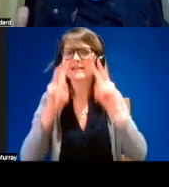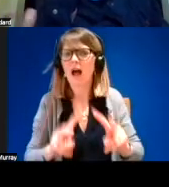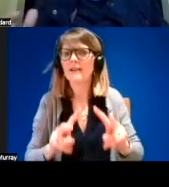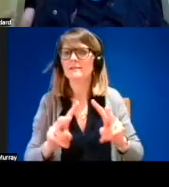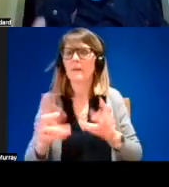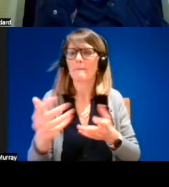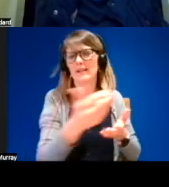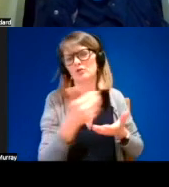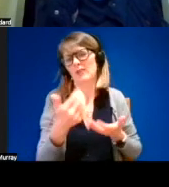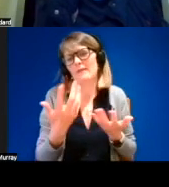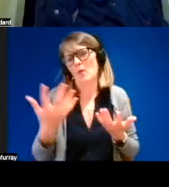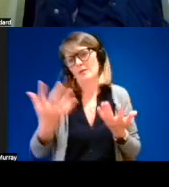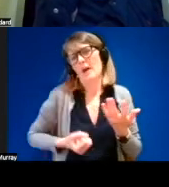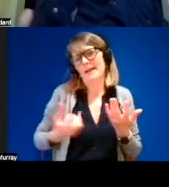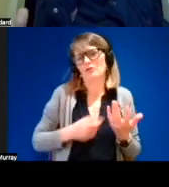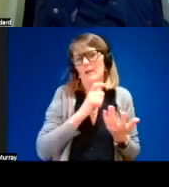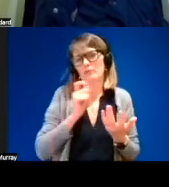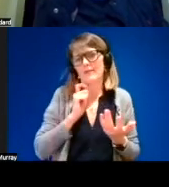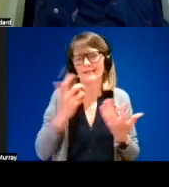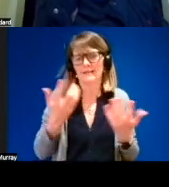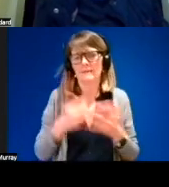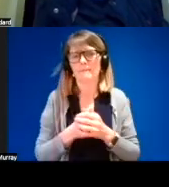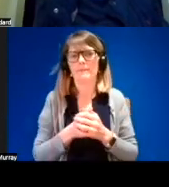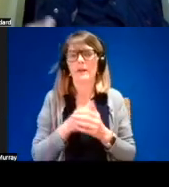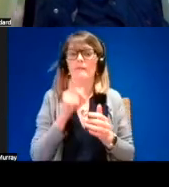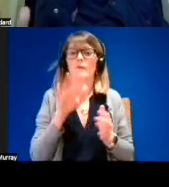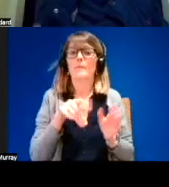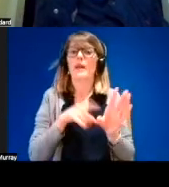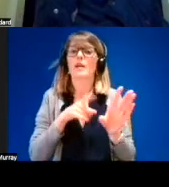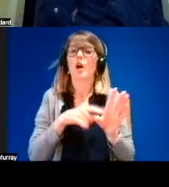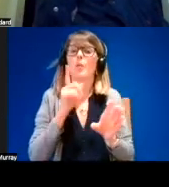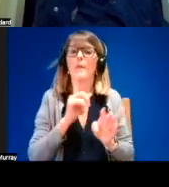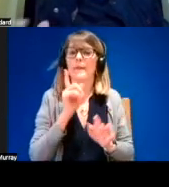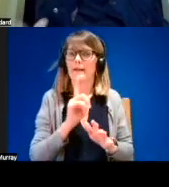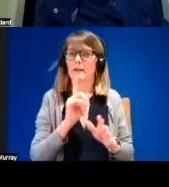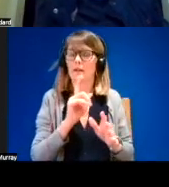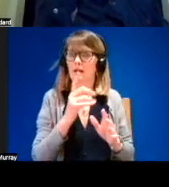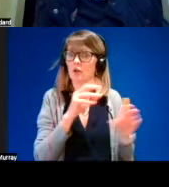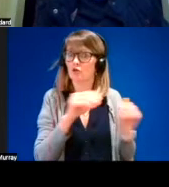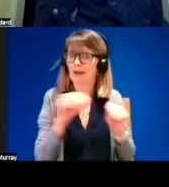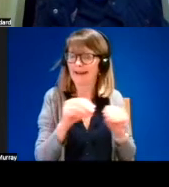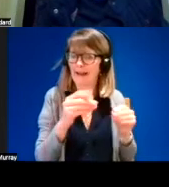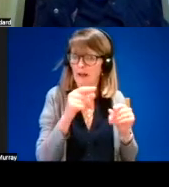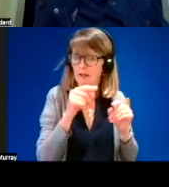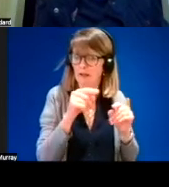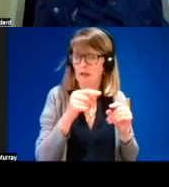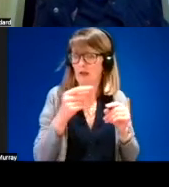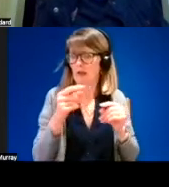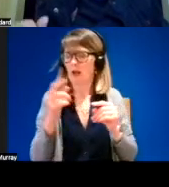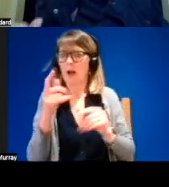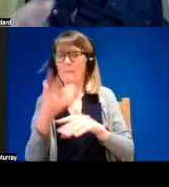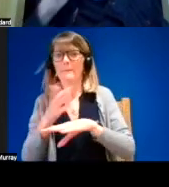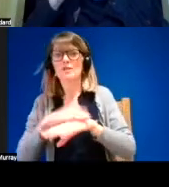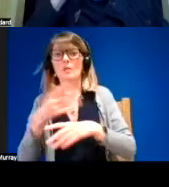be a stipendiary priest. It was from a young woman in training, and she had been told by her bishop